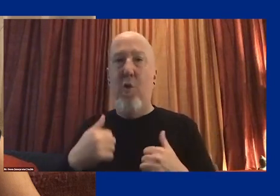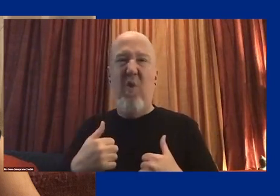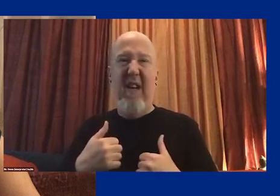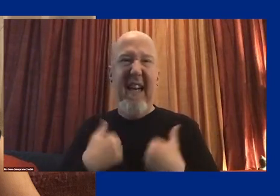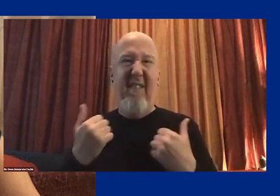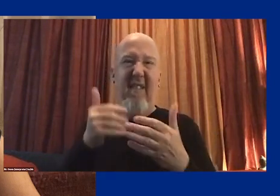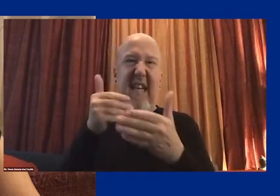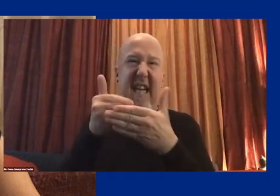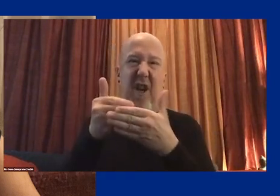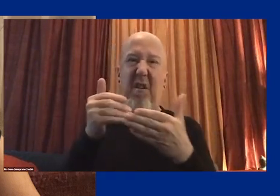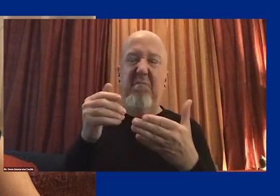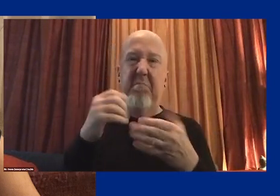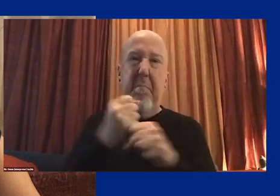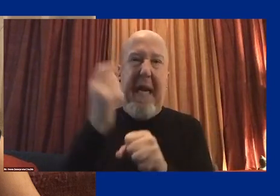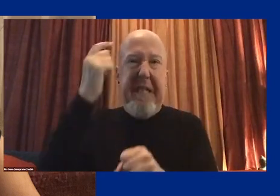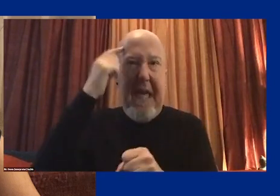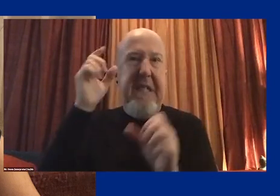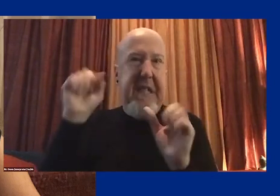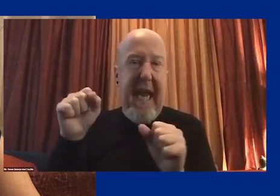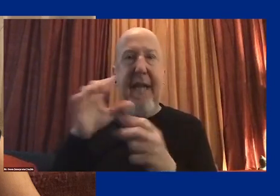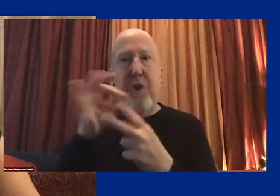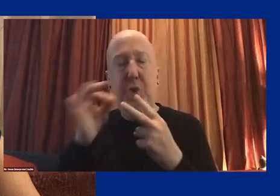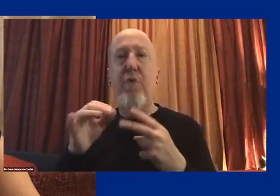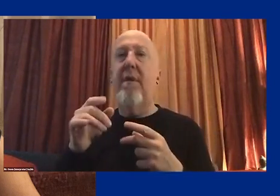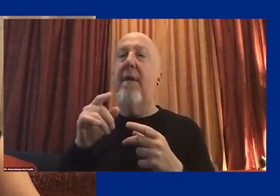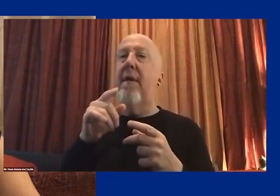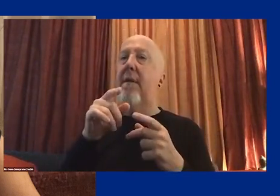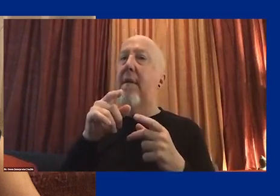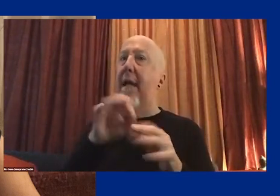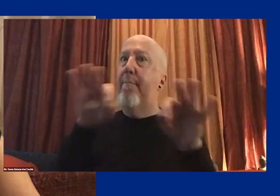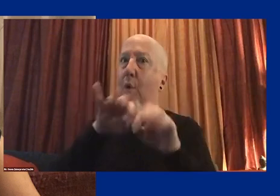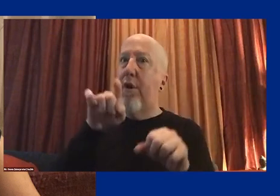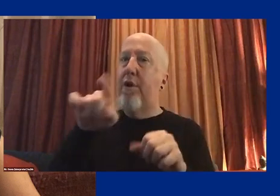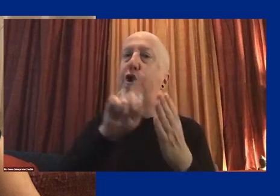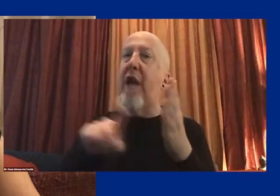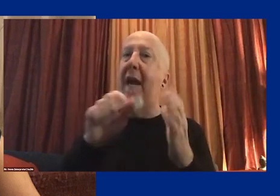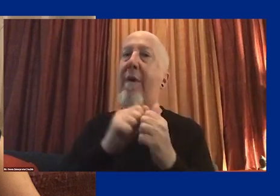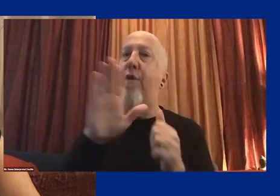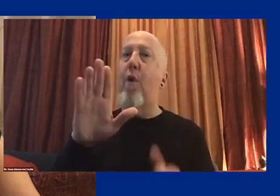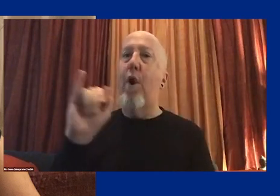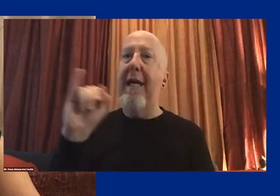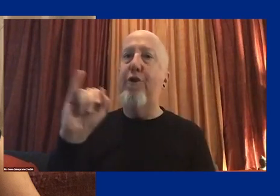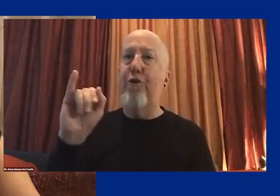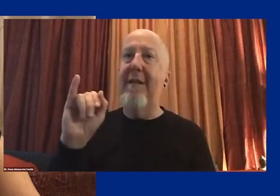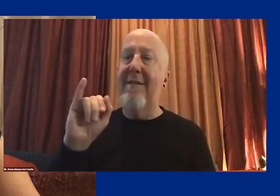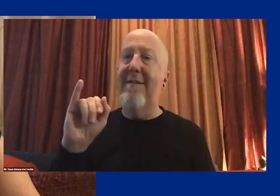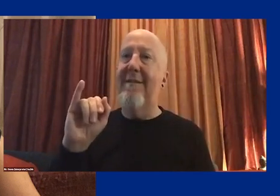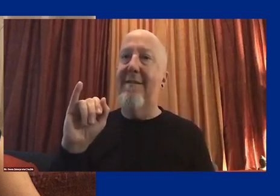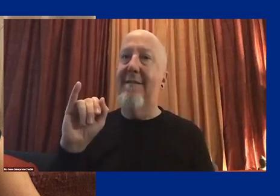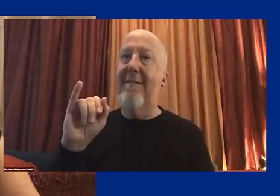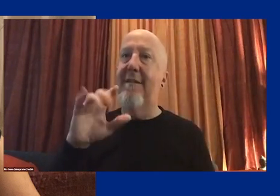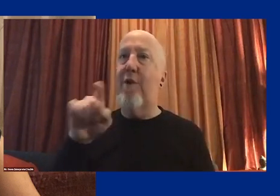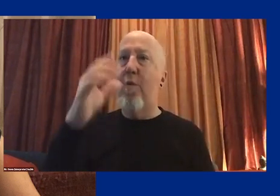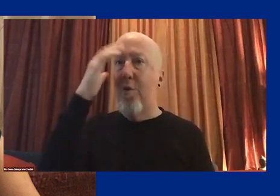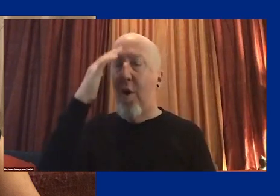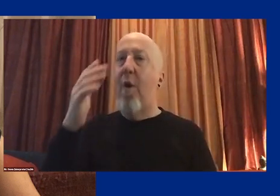reasonable decision, you definitely want to make sure that you're checking with your coverage for your insurance so that you know what's covered and